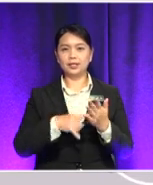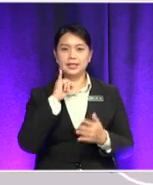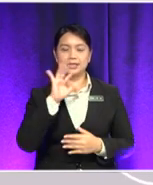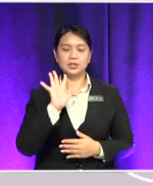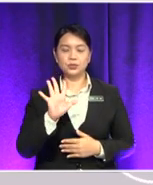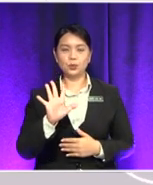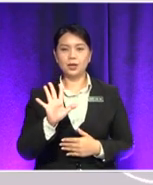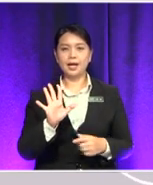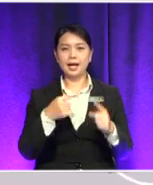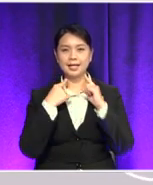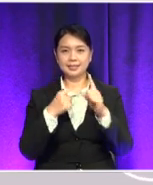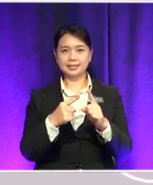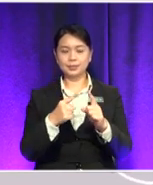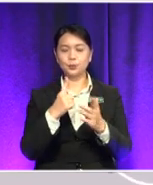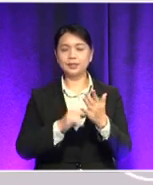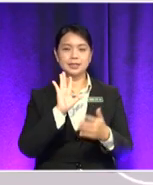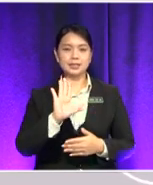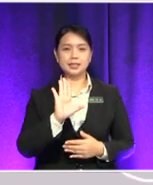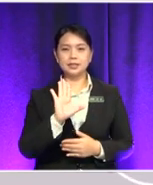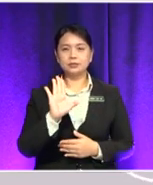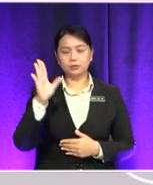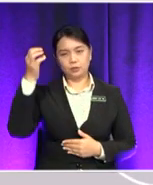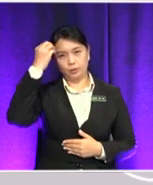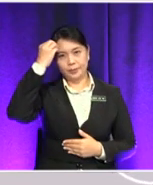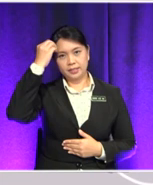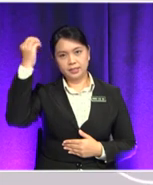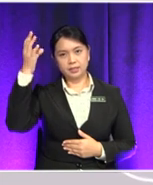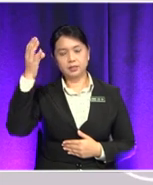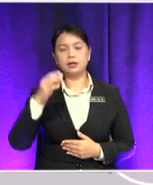Shahira? What's your opinion about our issue here?